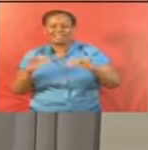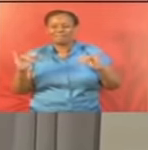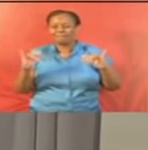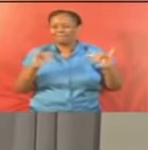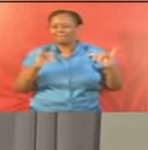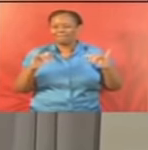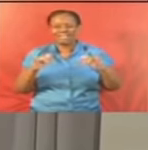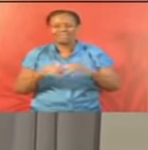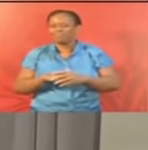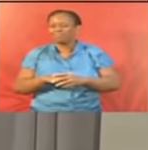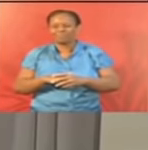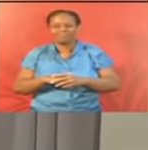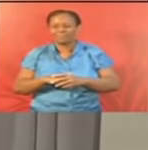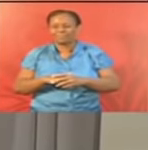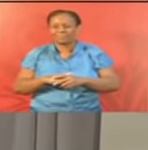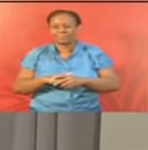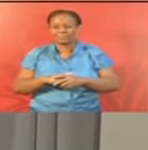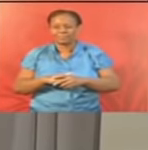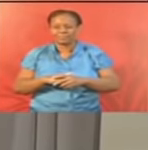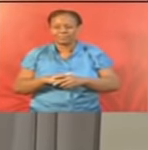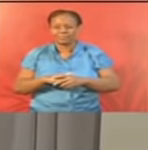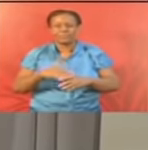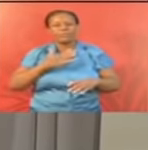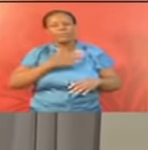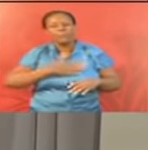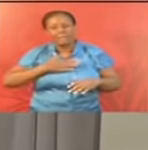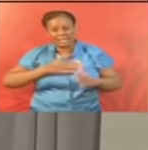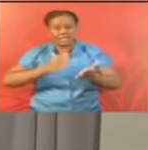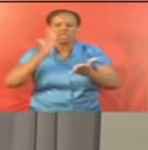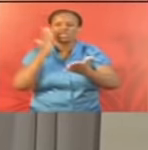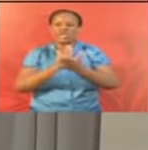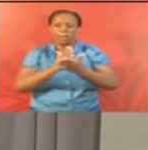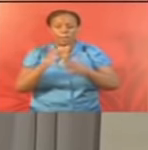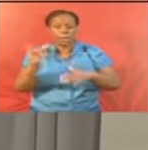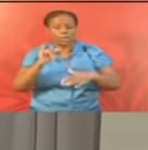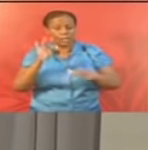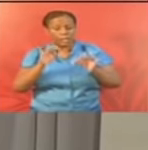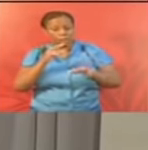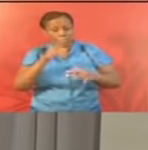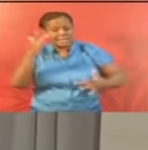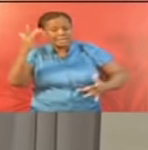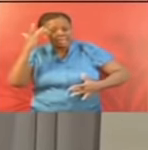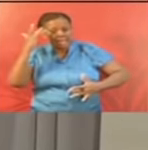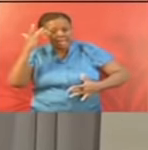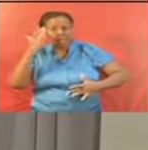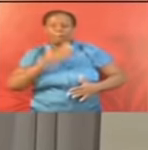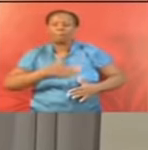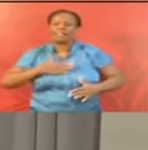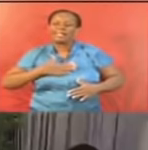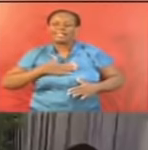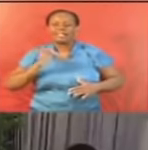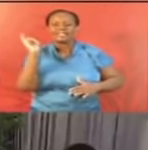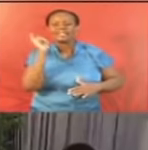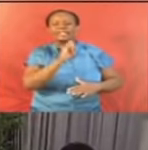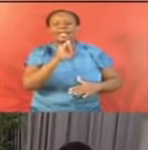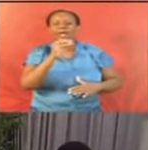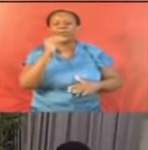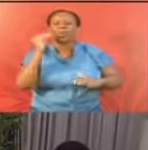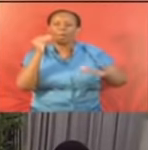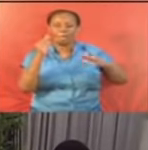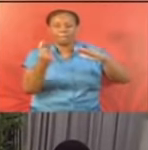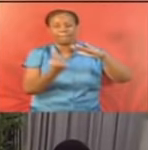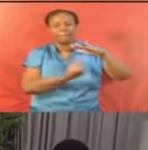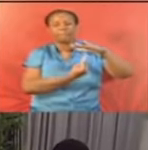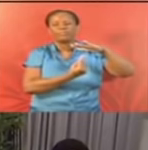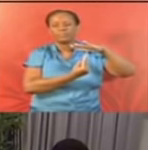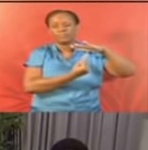ill, please stay at home. Thank you very much, Candace, for your consideration over the past 5 minutes